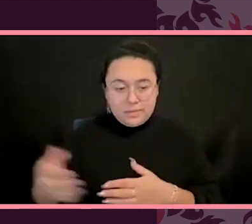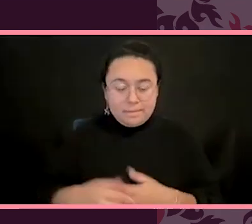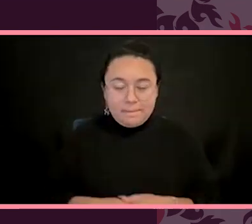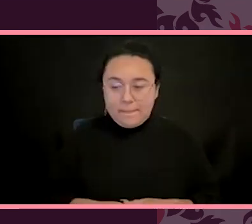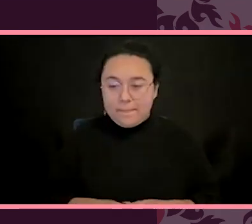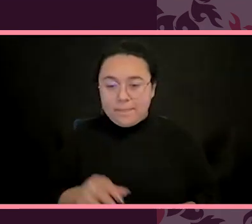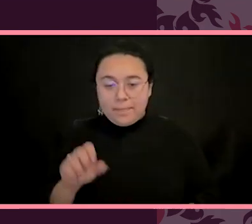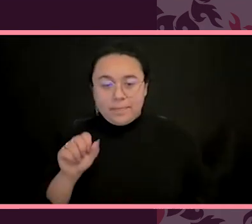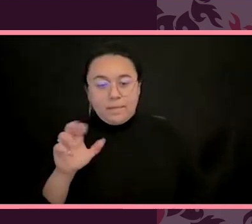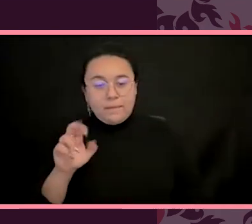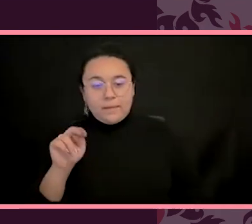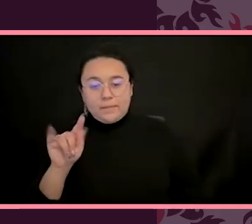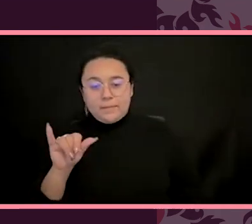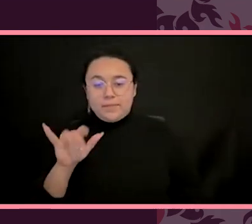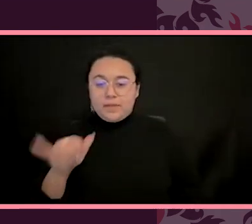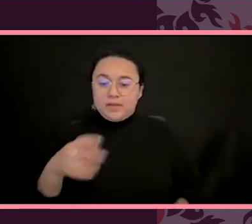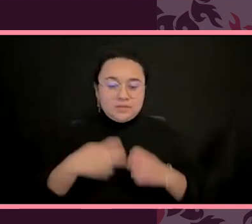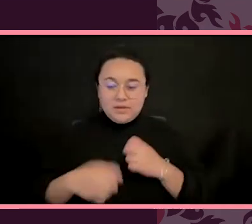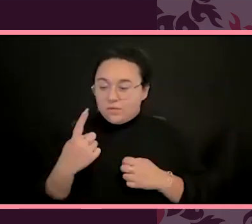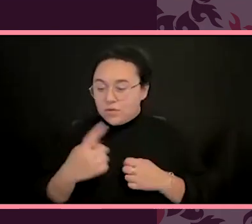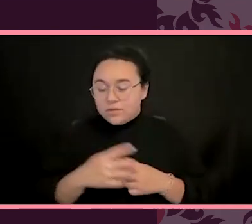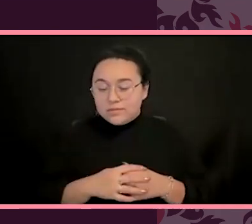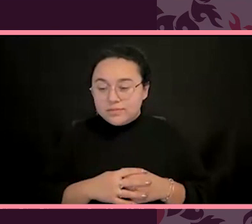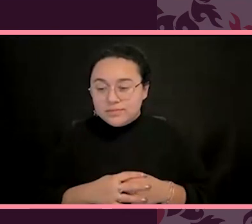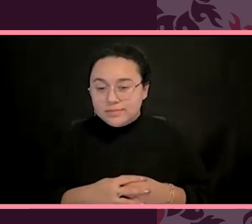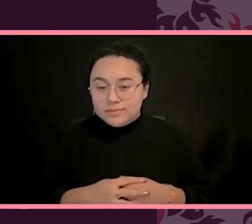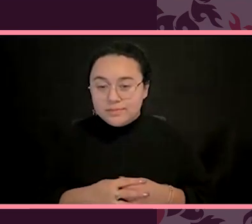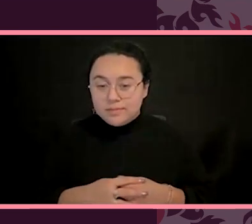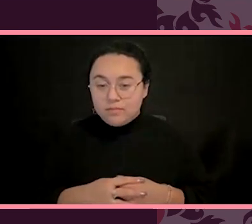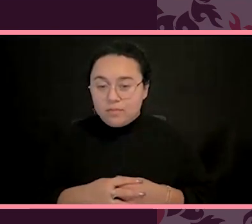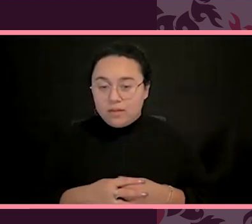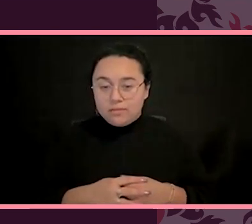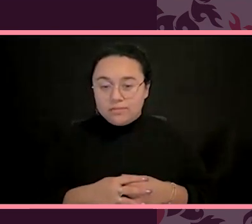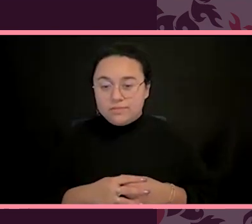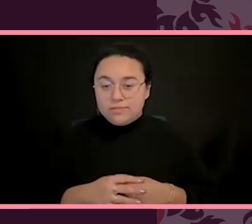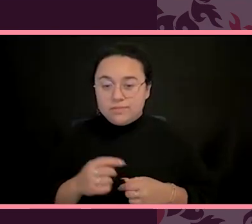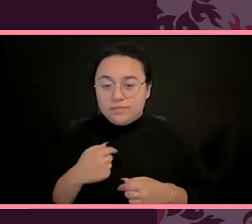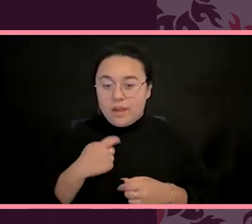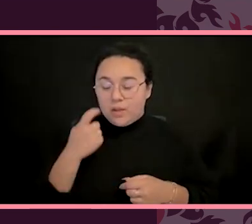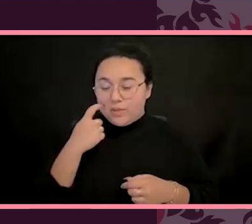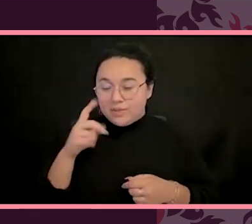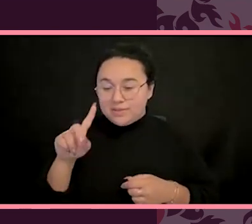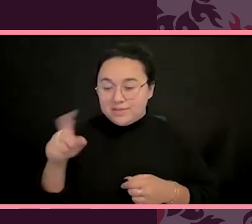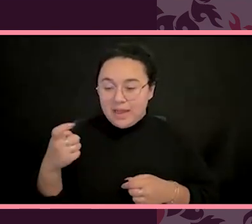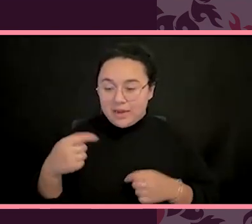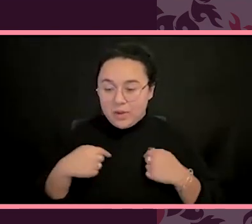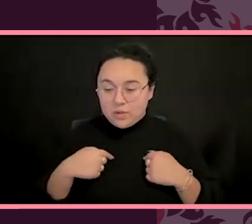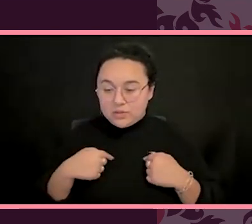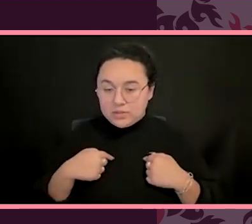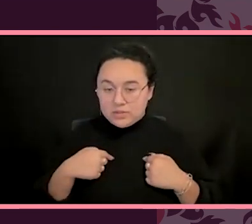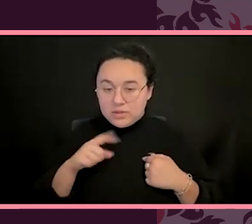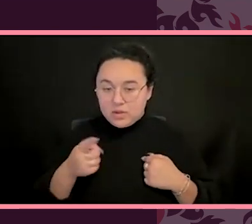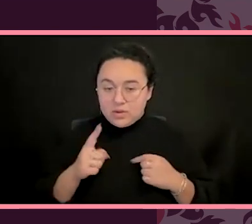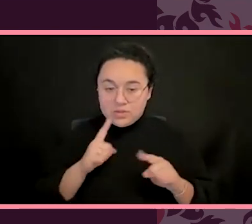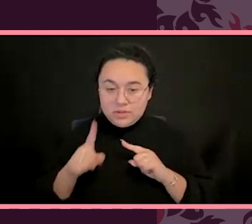This is Serenity. That is a tough one. I, having only been recently diagnosed, can only